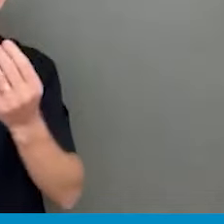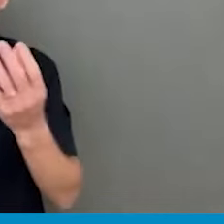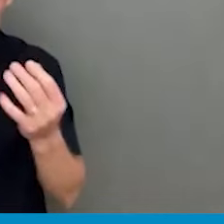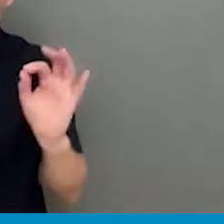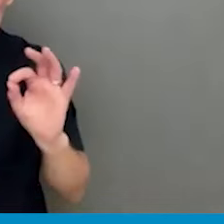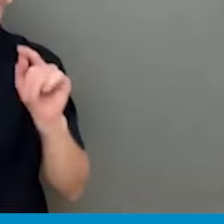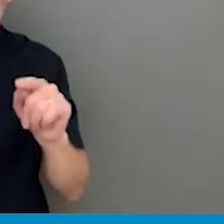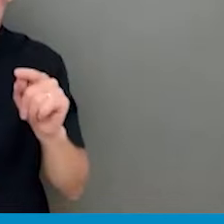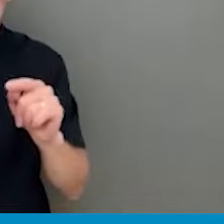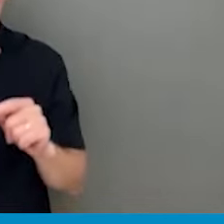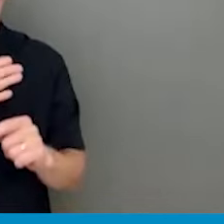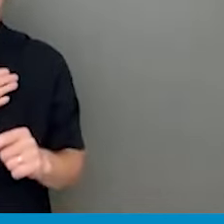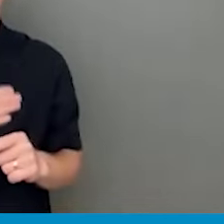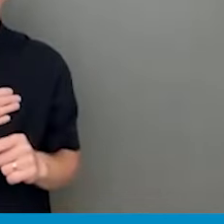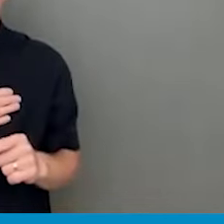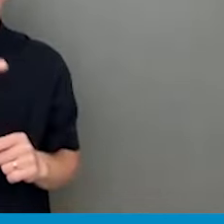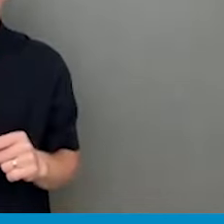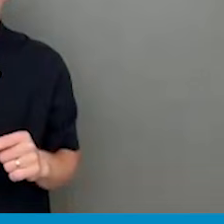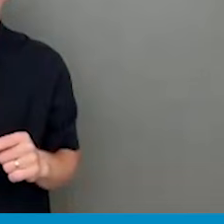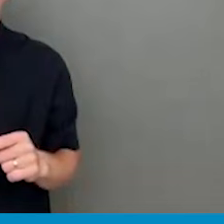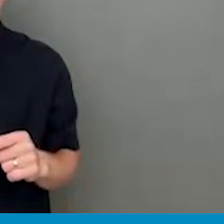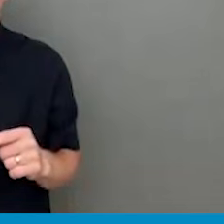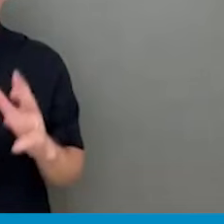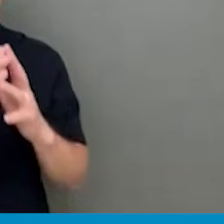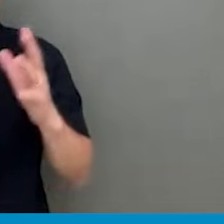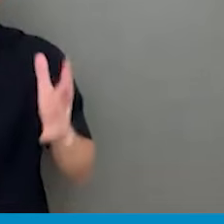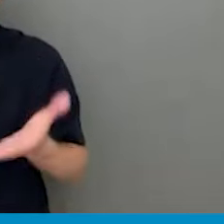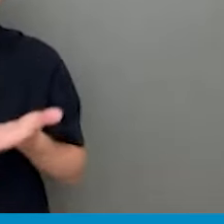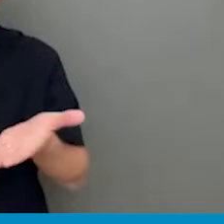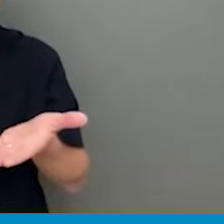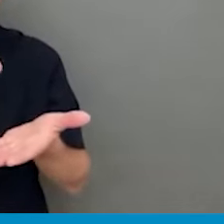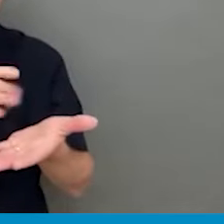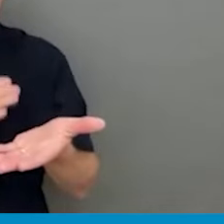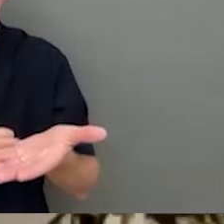found very little evidence on costing of interventions. Over.